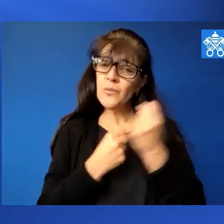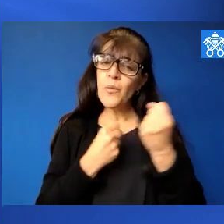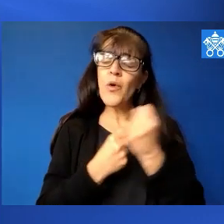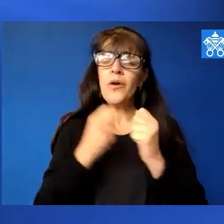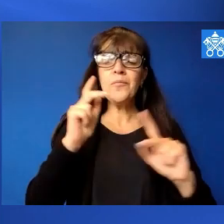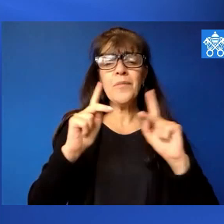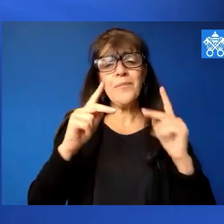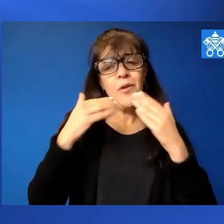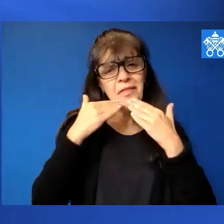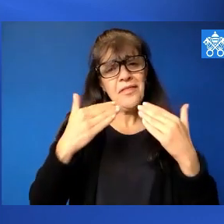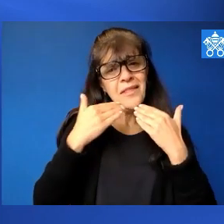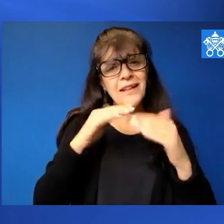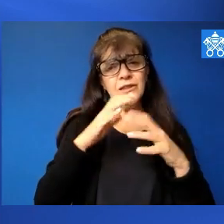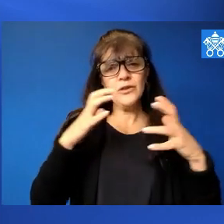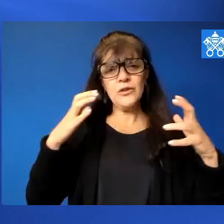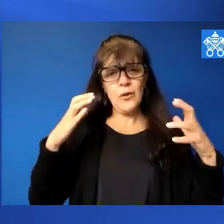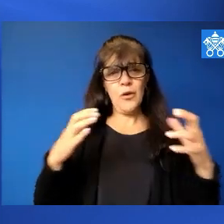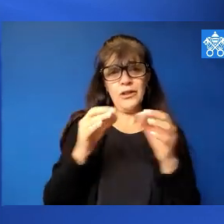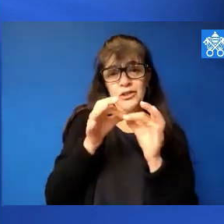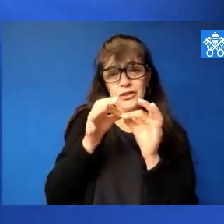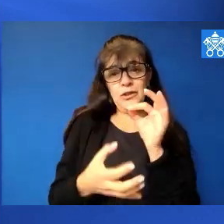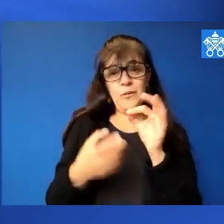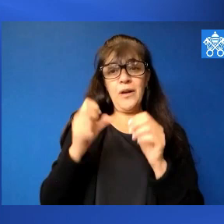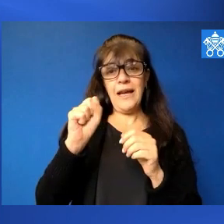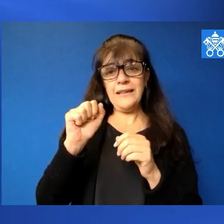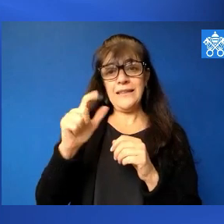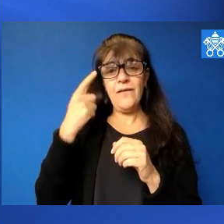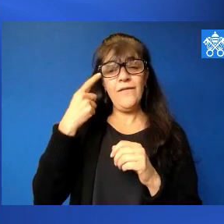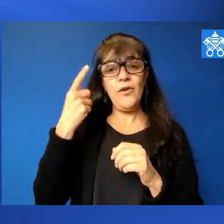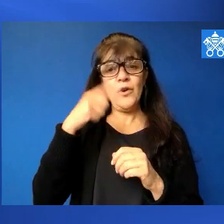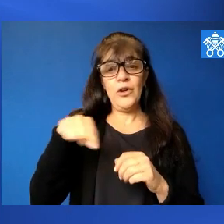the technicians who've made this broadcast possible, I'd like to thank you as